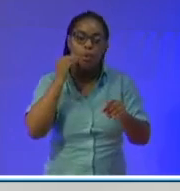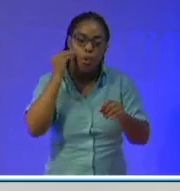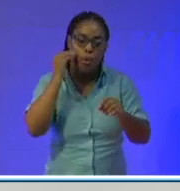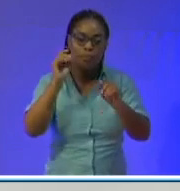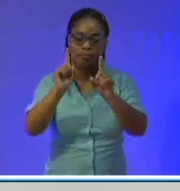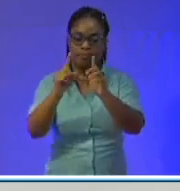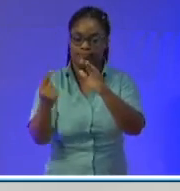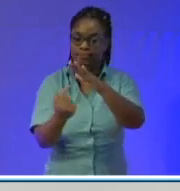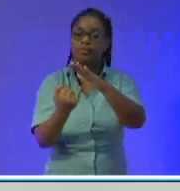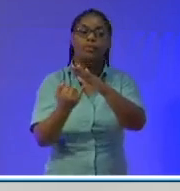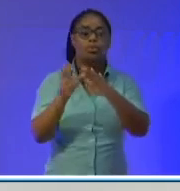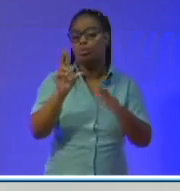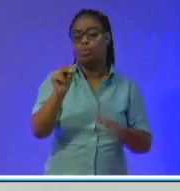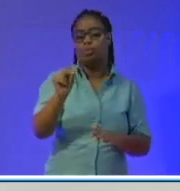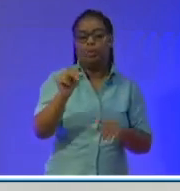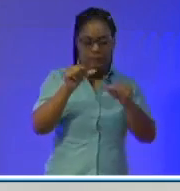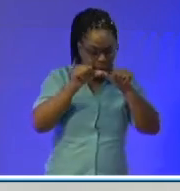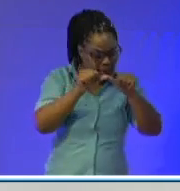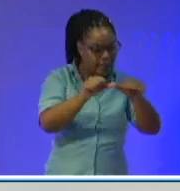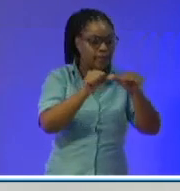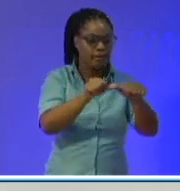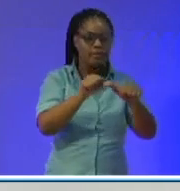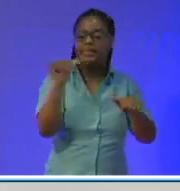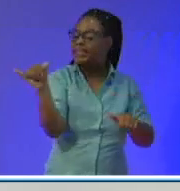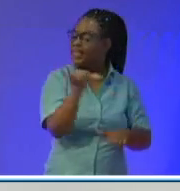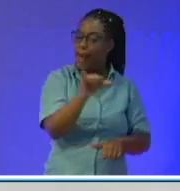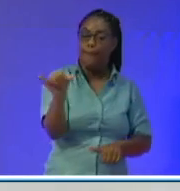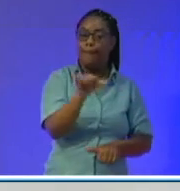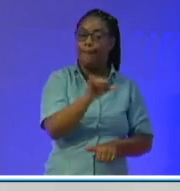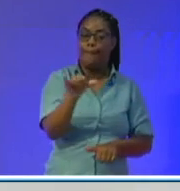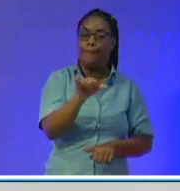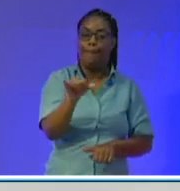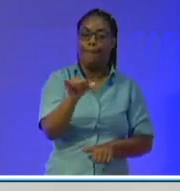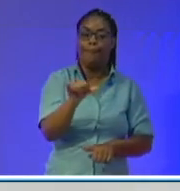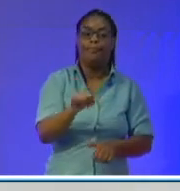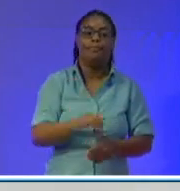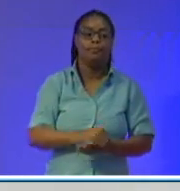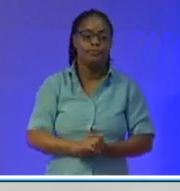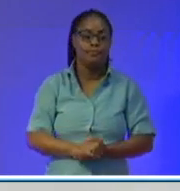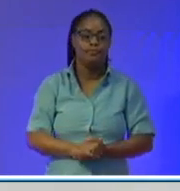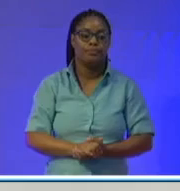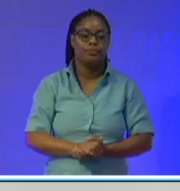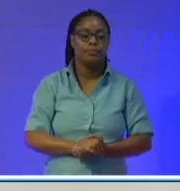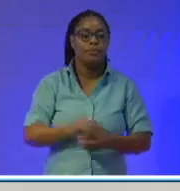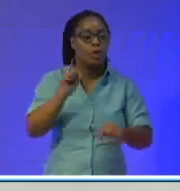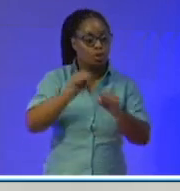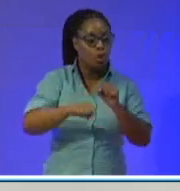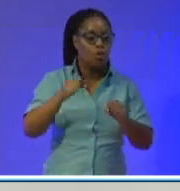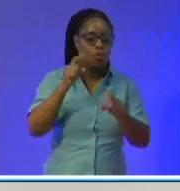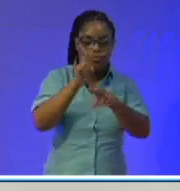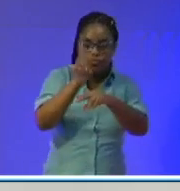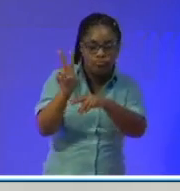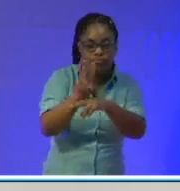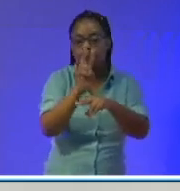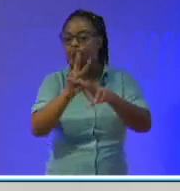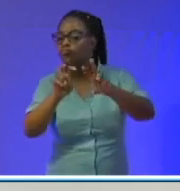to remain largely the same. Close monitoring of the danger signs, monitoring of your SpO2,